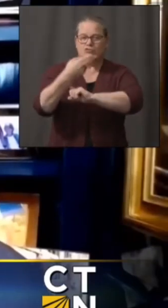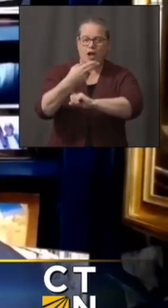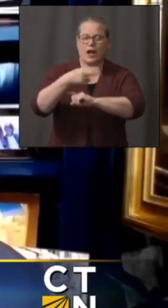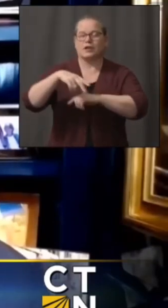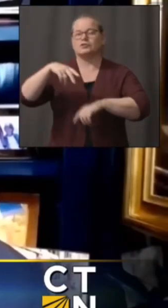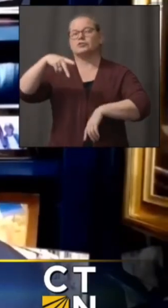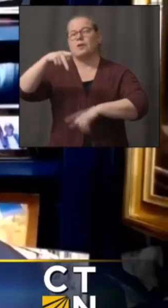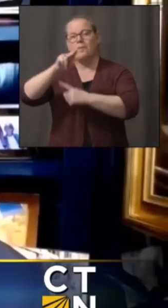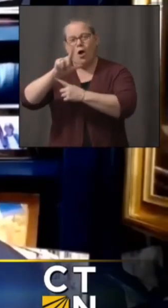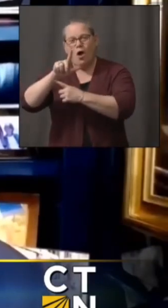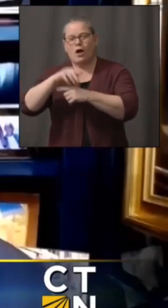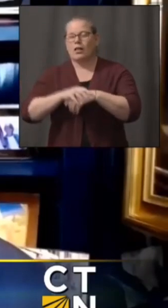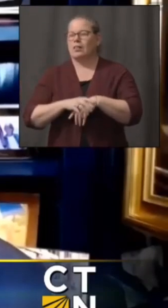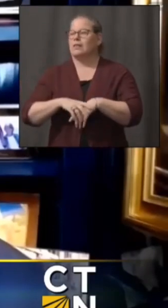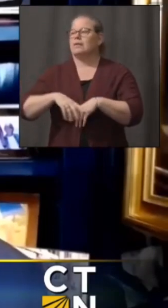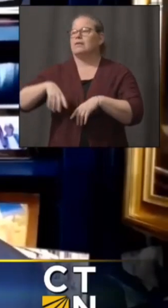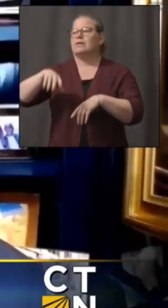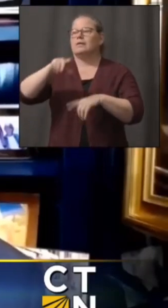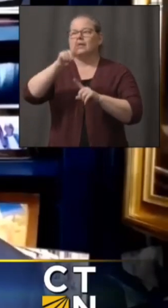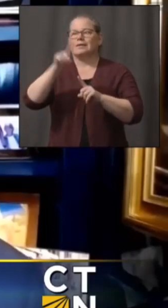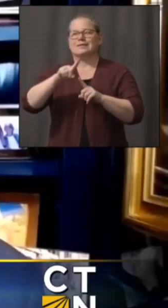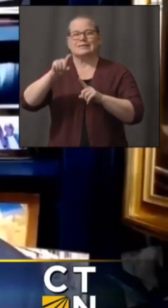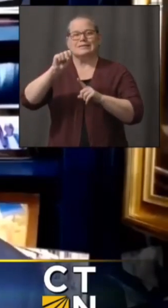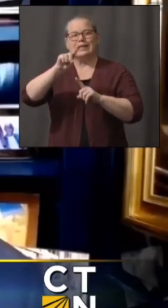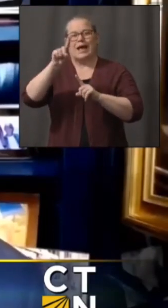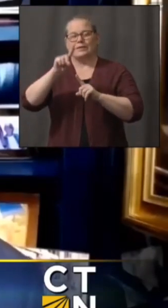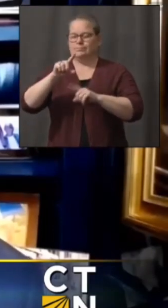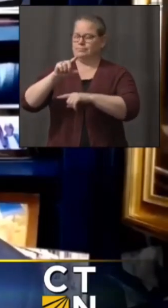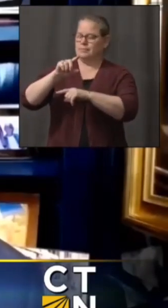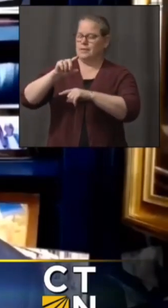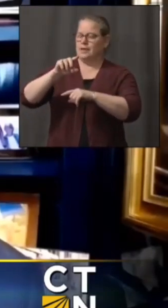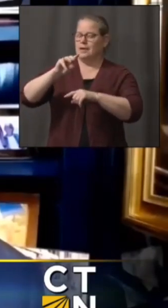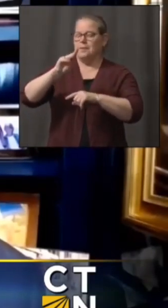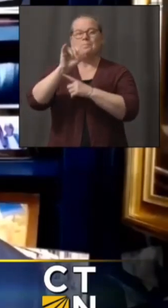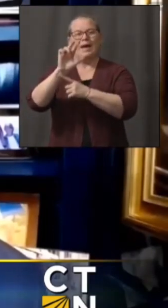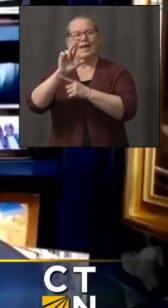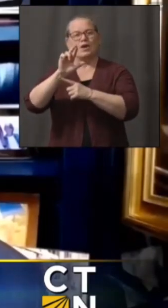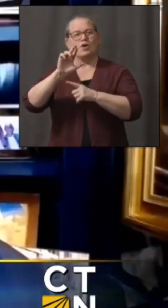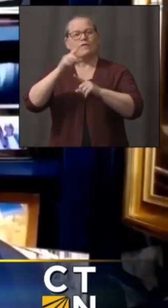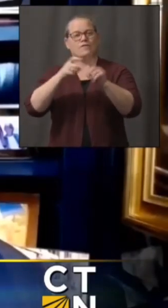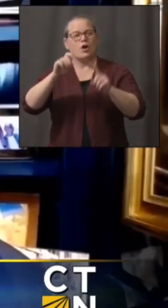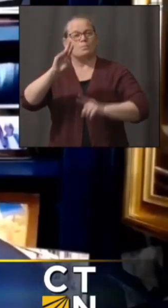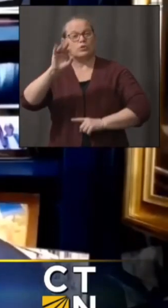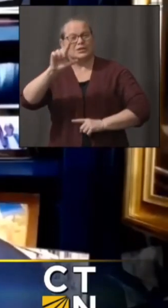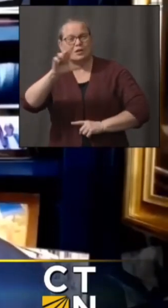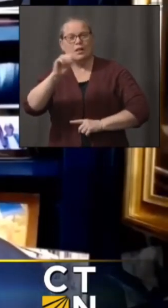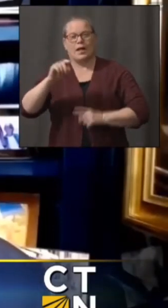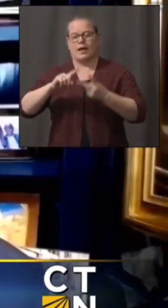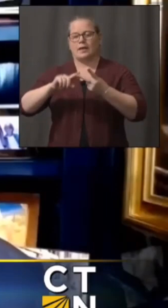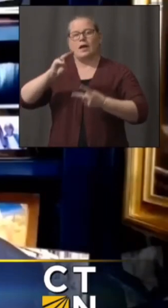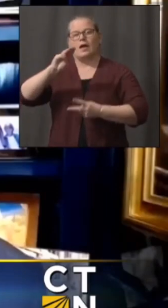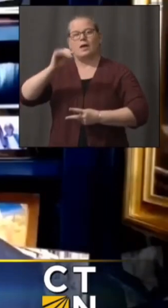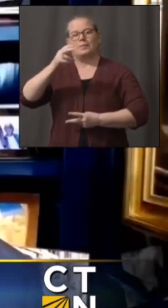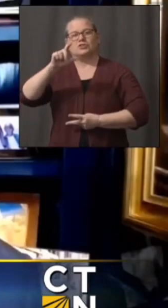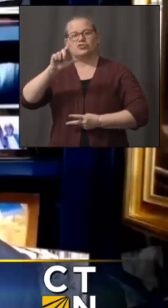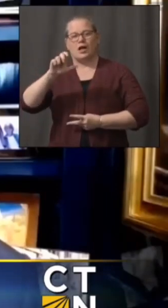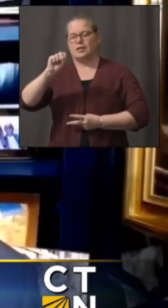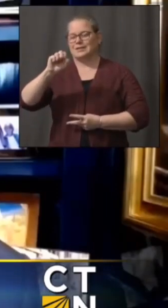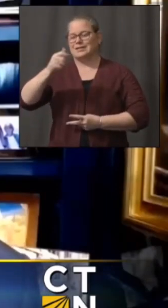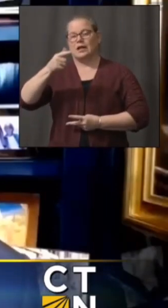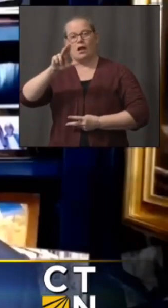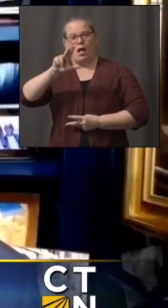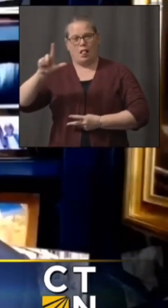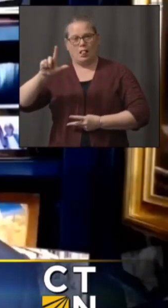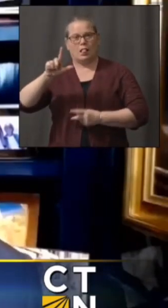Bristol, and Michelle Siegel, Consumer Protection. They're here because in a minute they'll have a chance to talk about some of the protocols we have